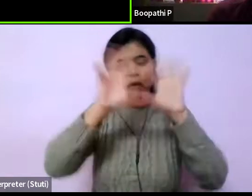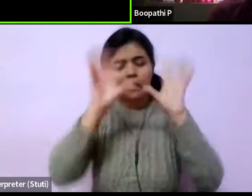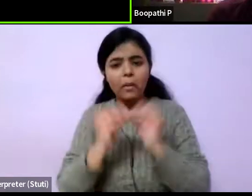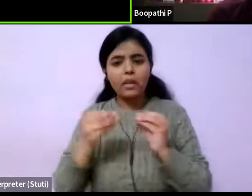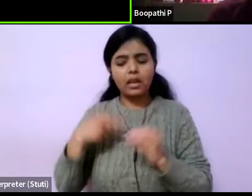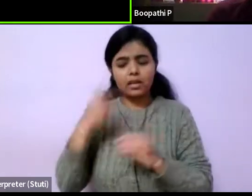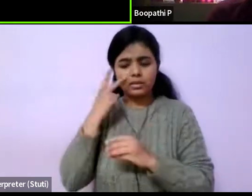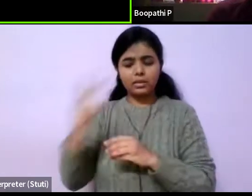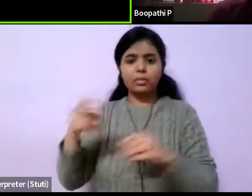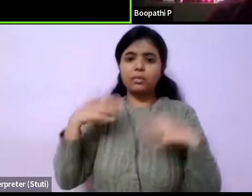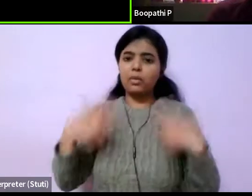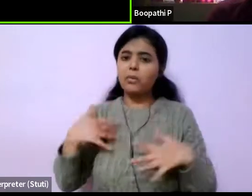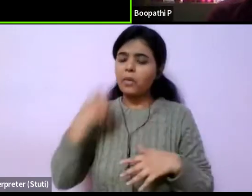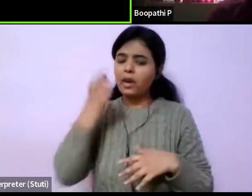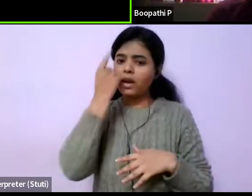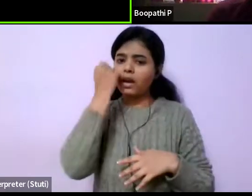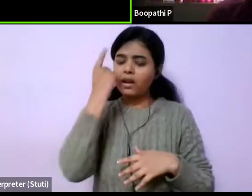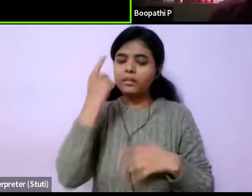things.